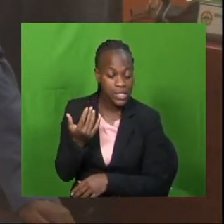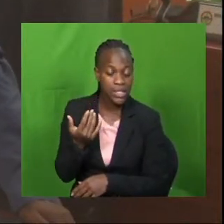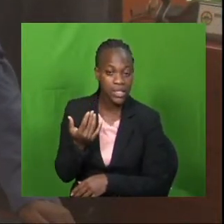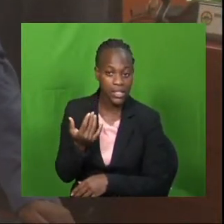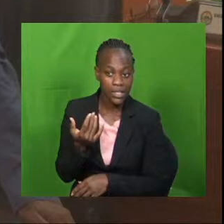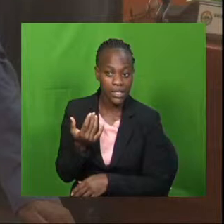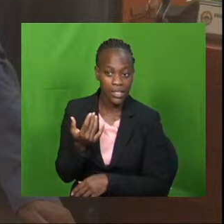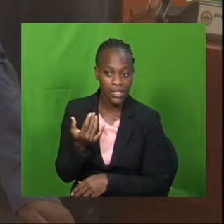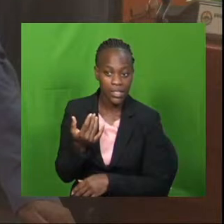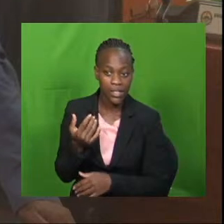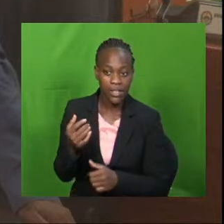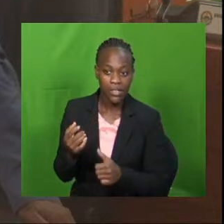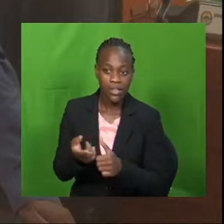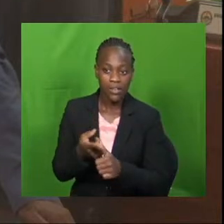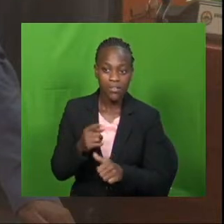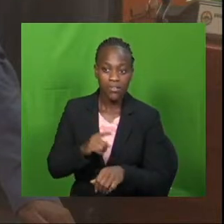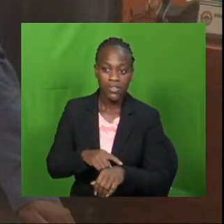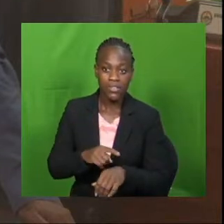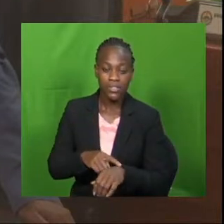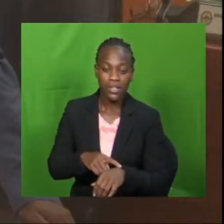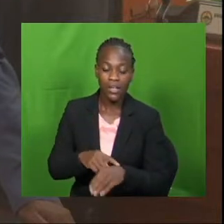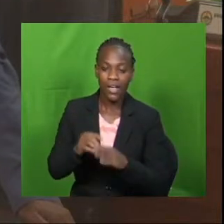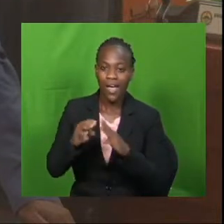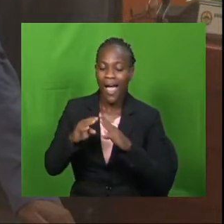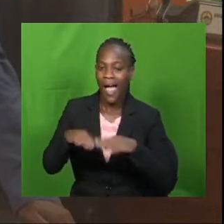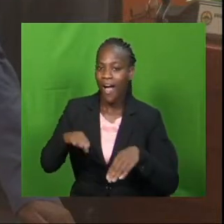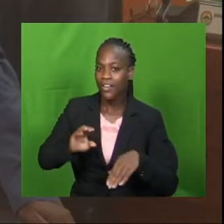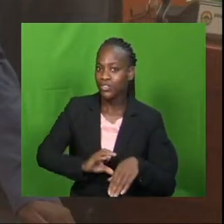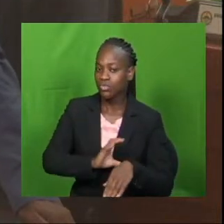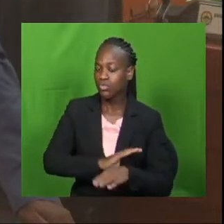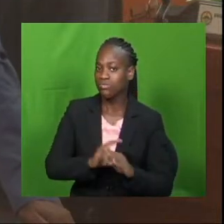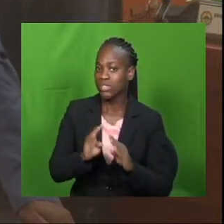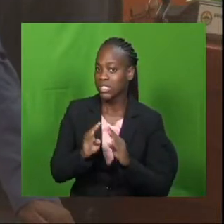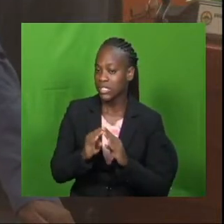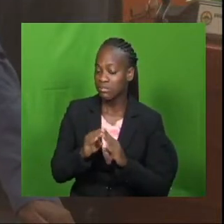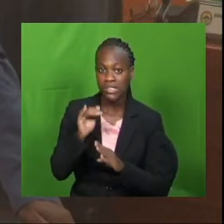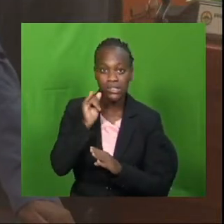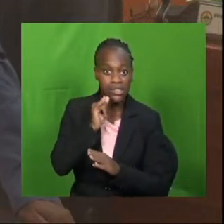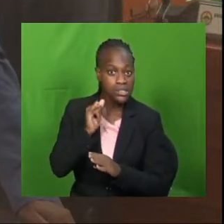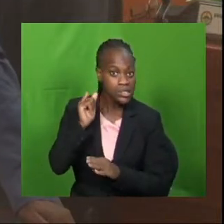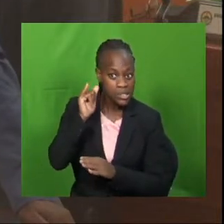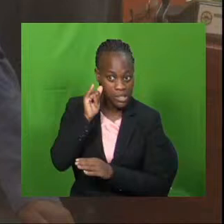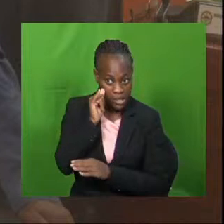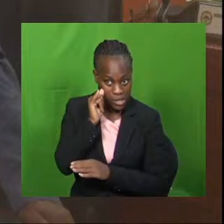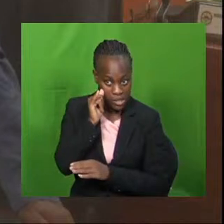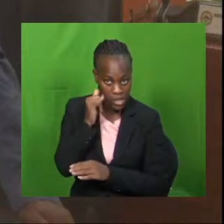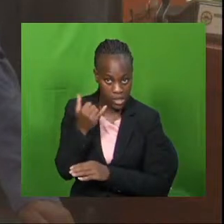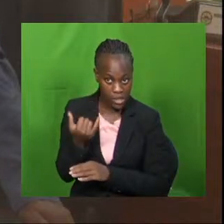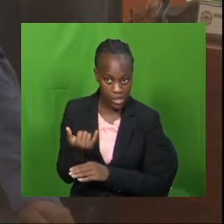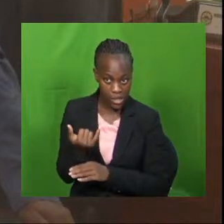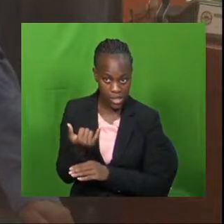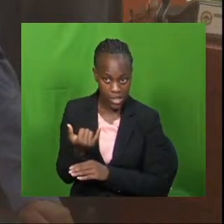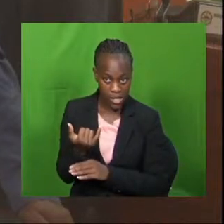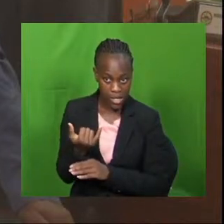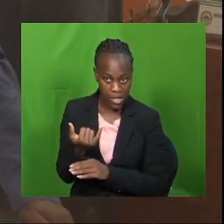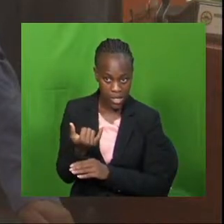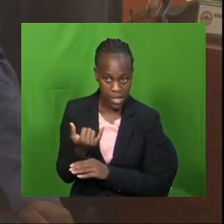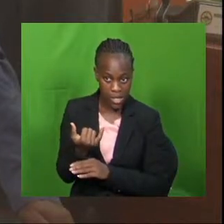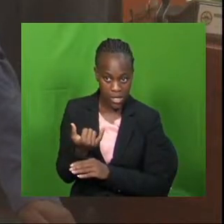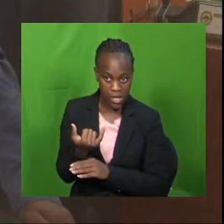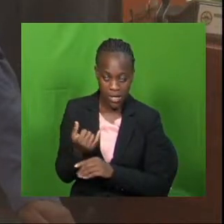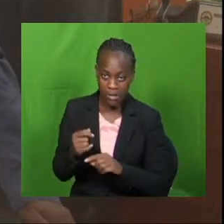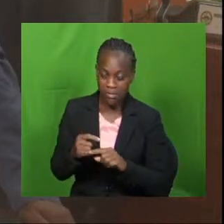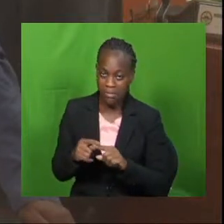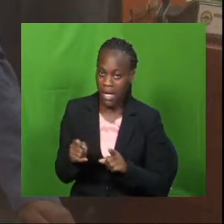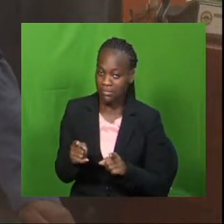it's the first time that the House Committee did meet, and it was yesterday. But I cannot believe that this is the first time the House Committee is meeting,